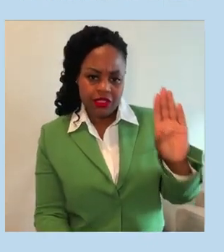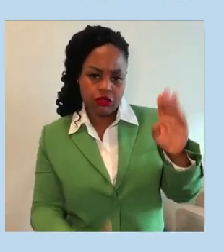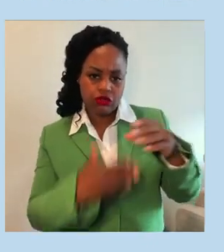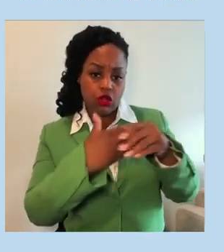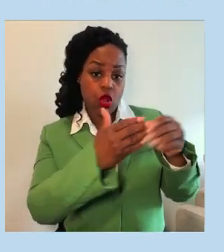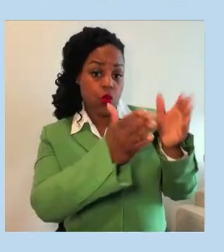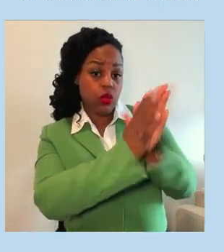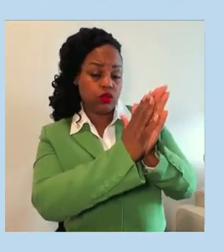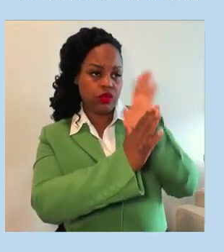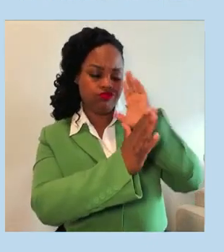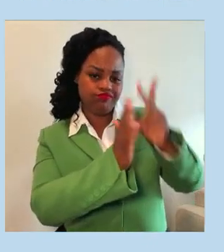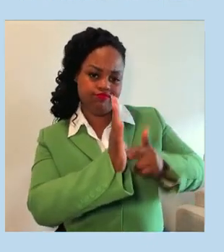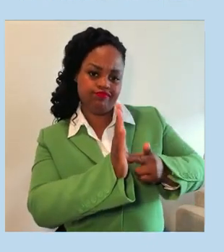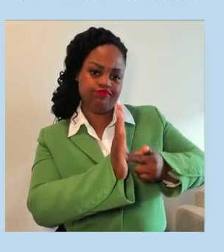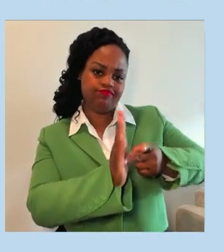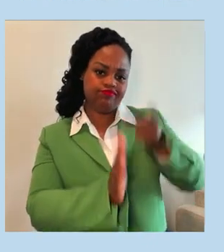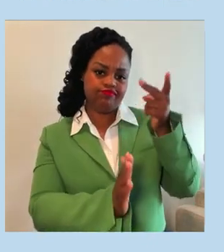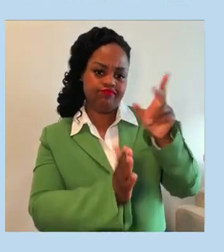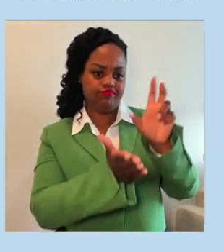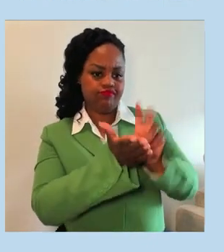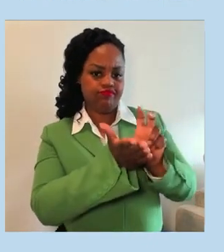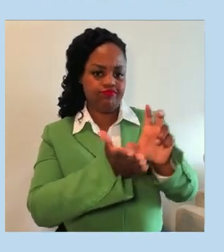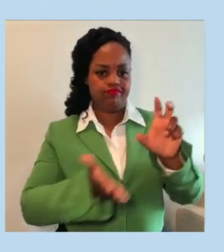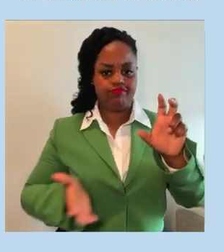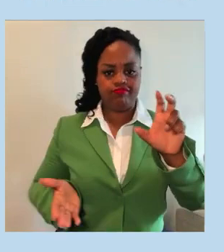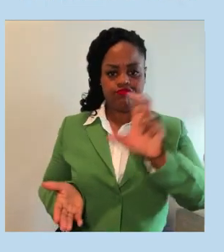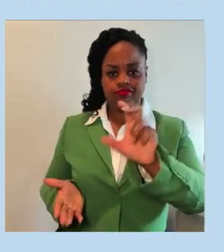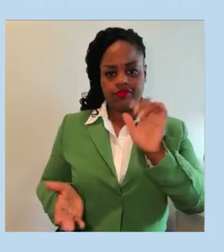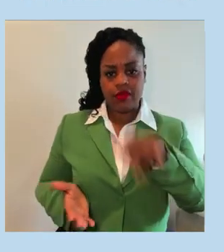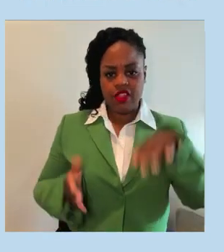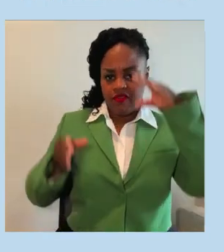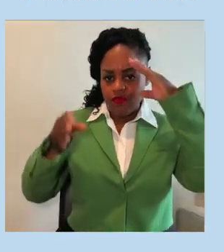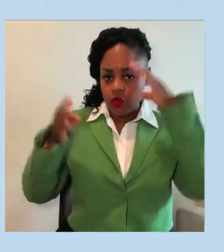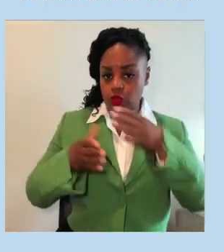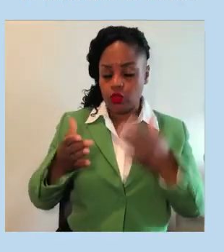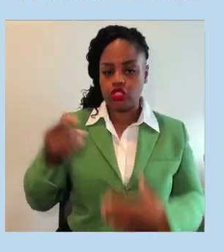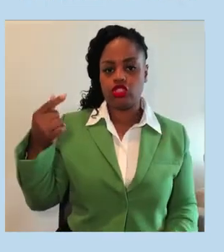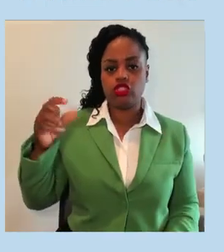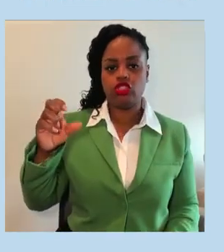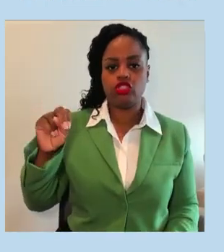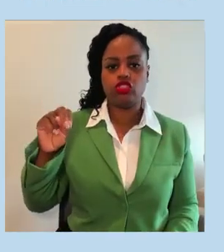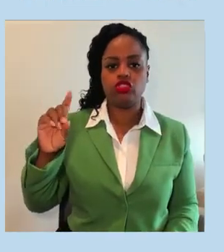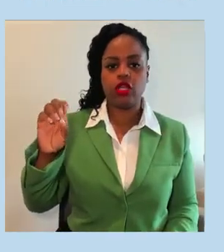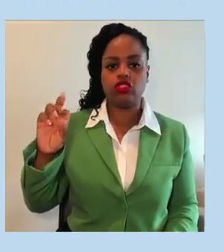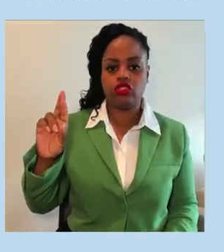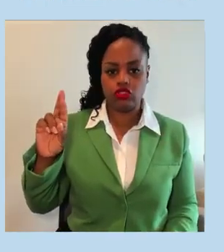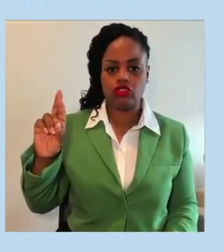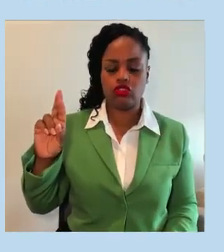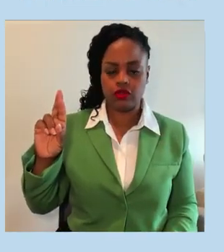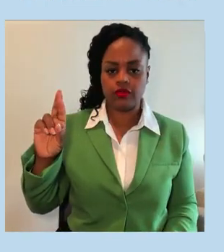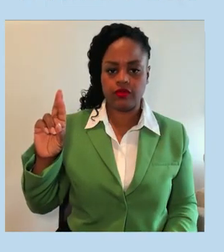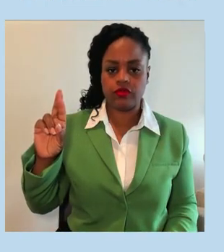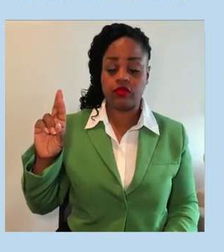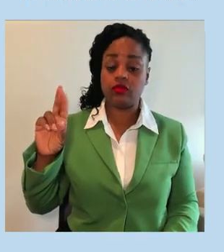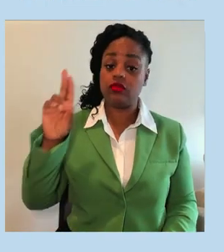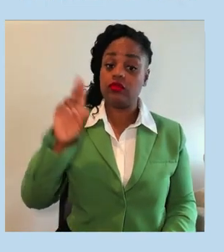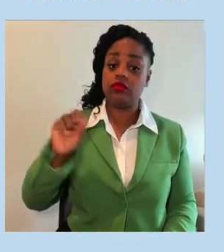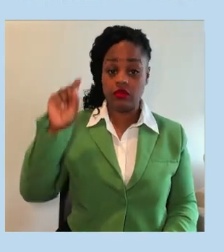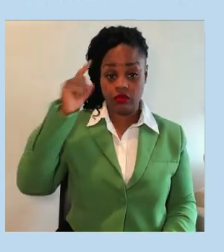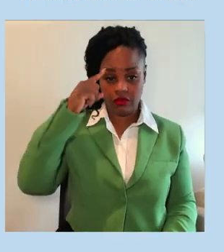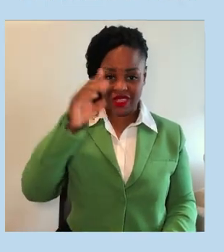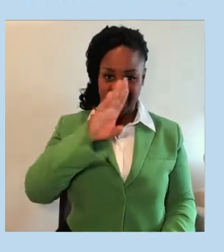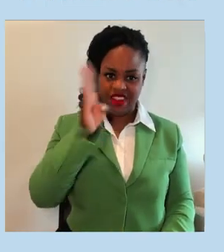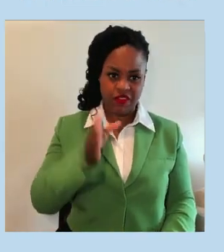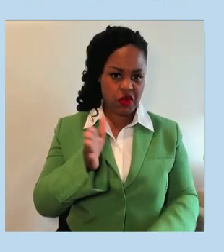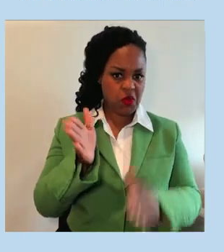on gender equality. Never before has the U.S. government requested much money for this vital work, but we are